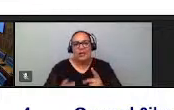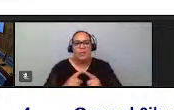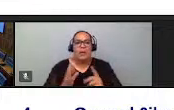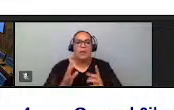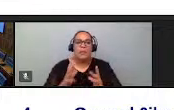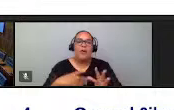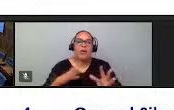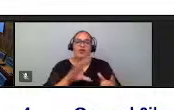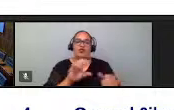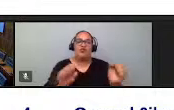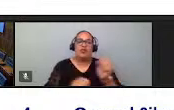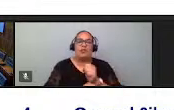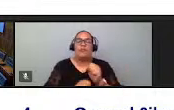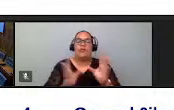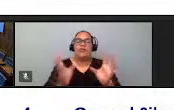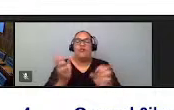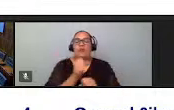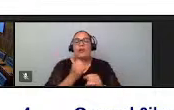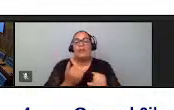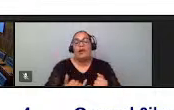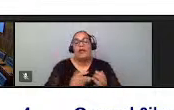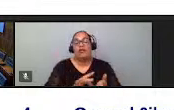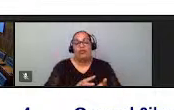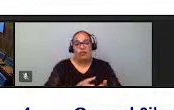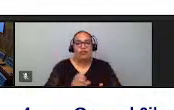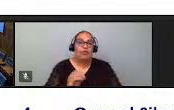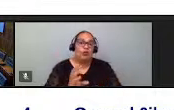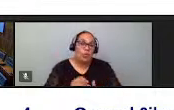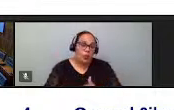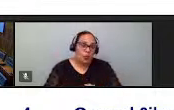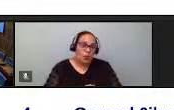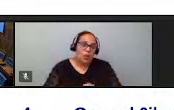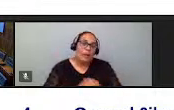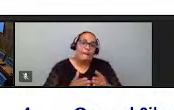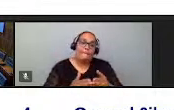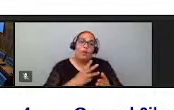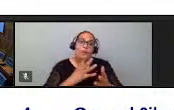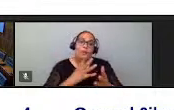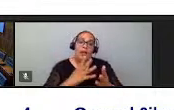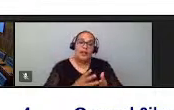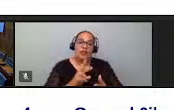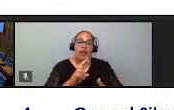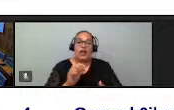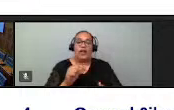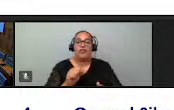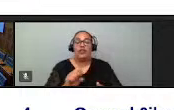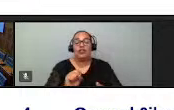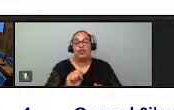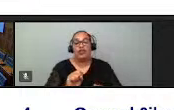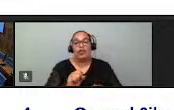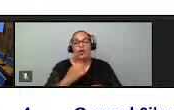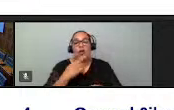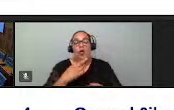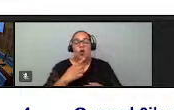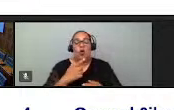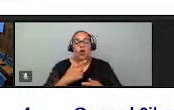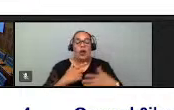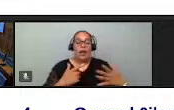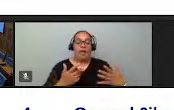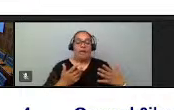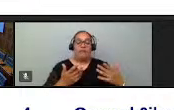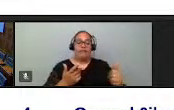want to wrap up the current situation so Port manager rajes sitting to the left behind